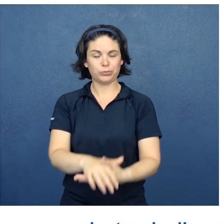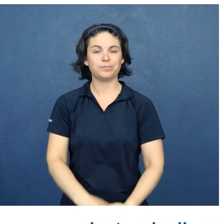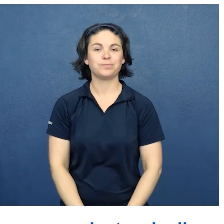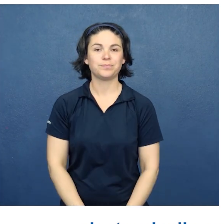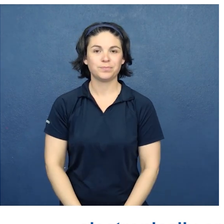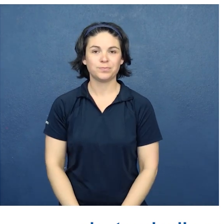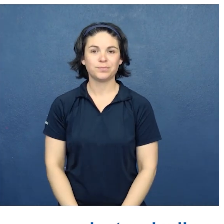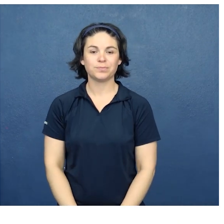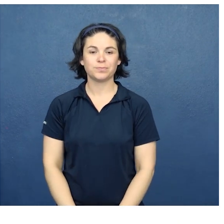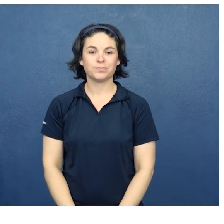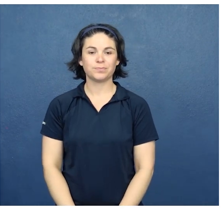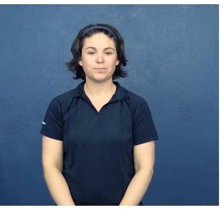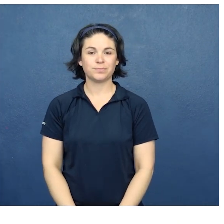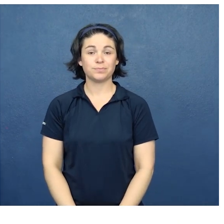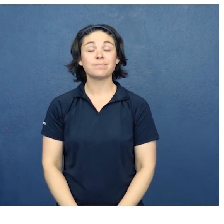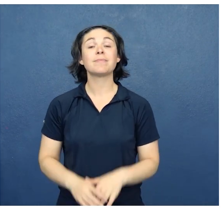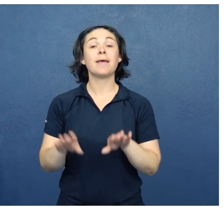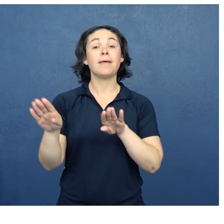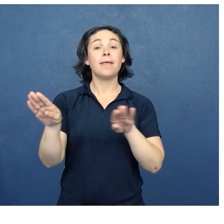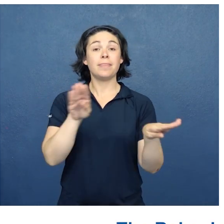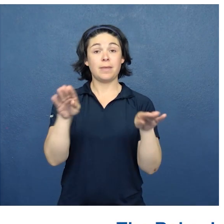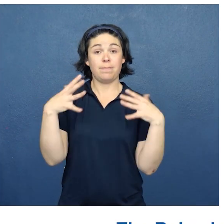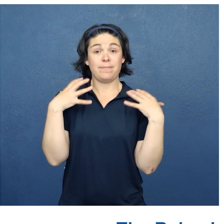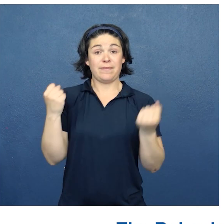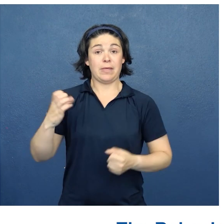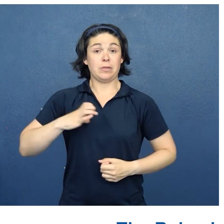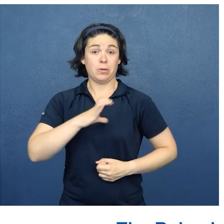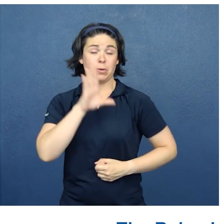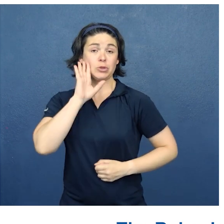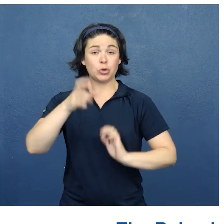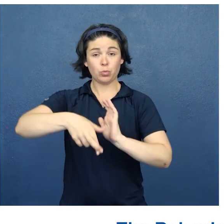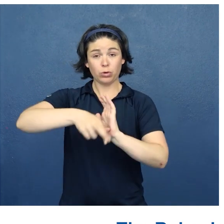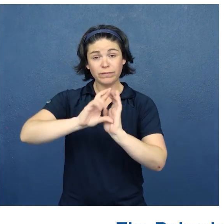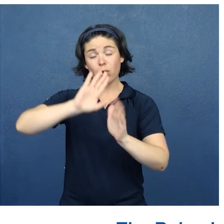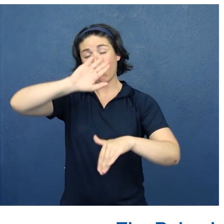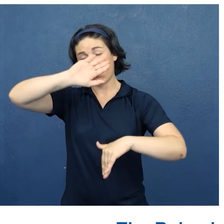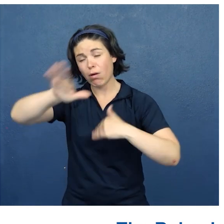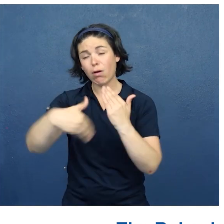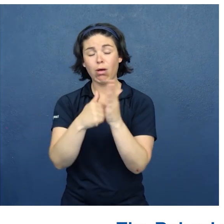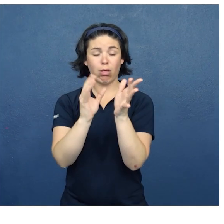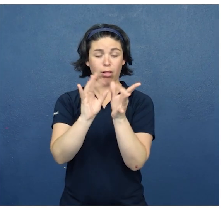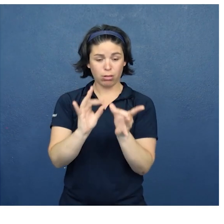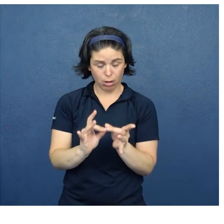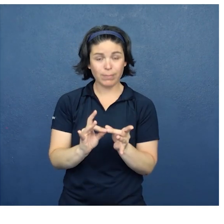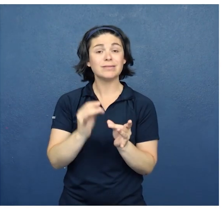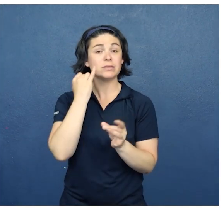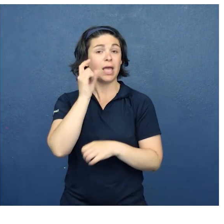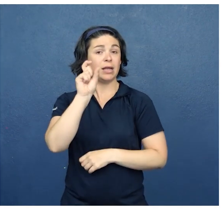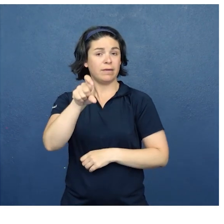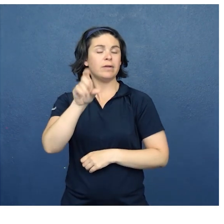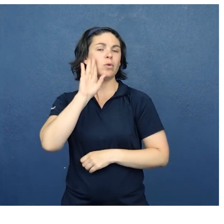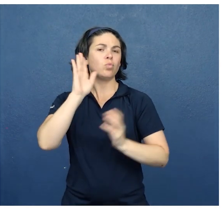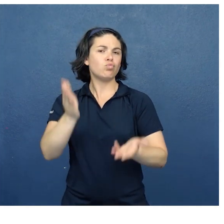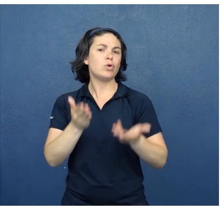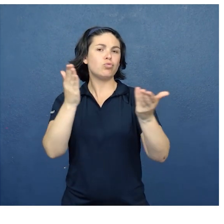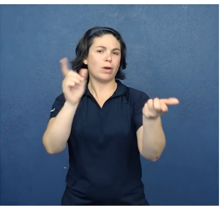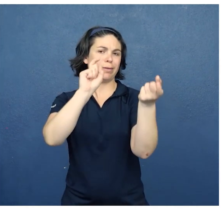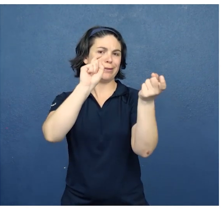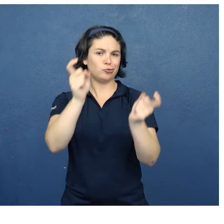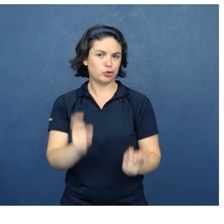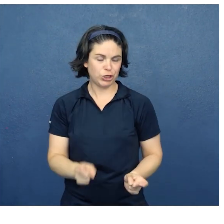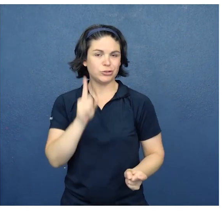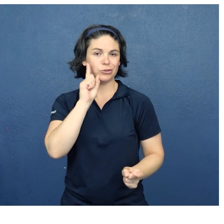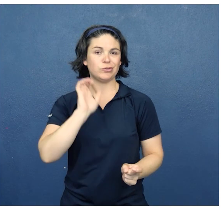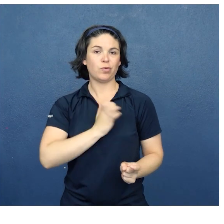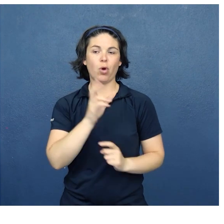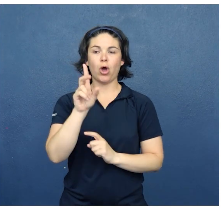public record. The Behavioral Health Commission will review all the comments and recommend changes to the draft plan,